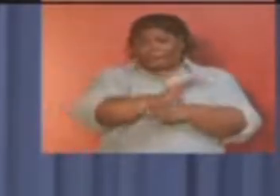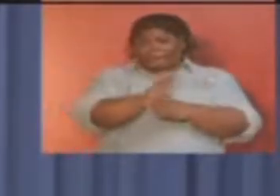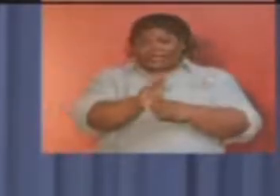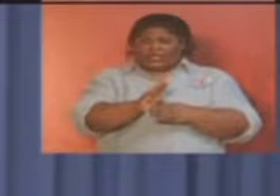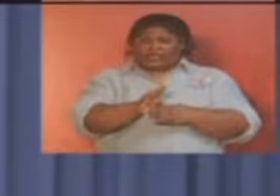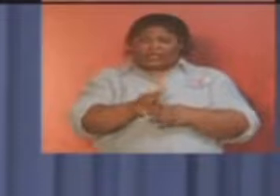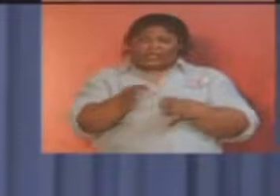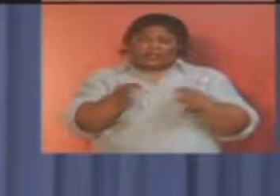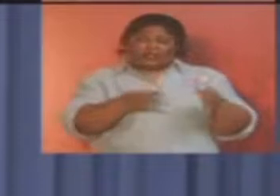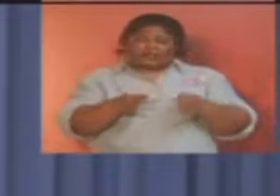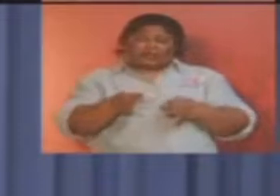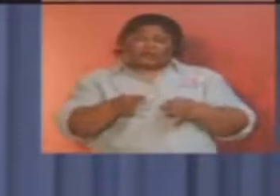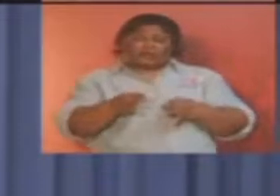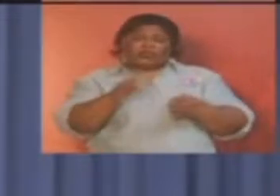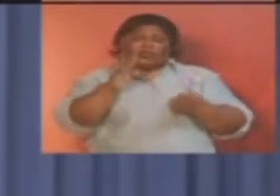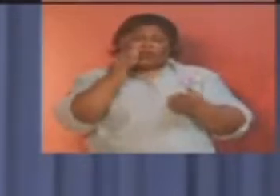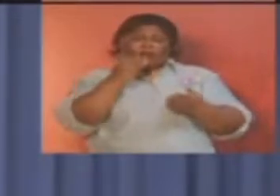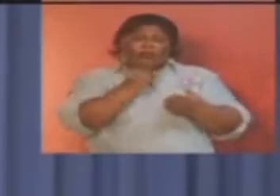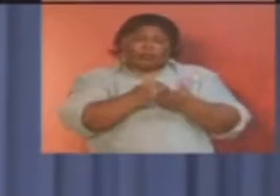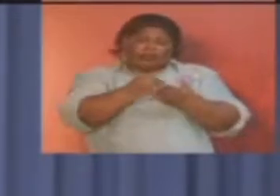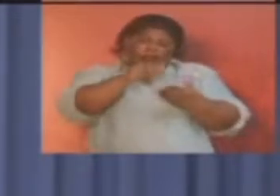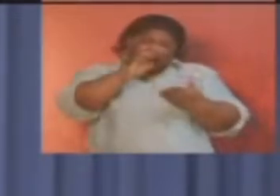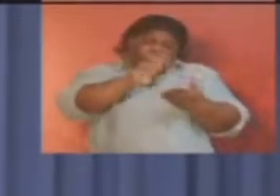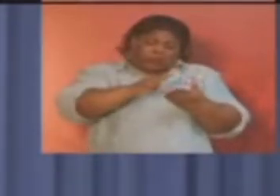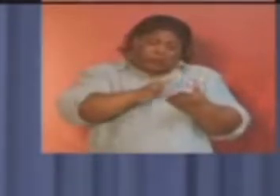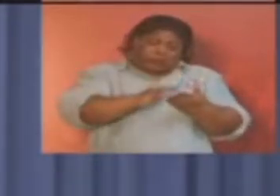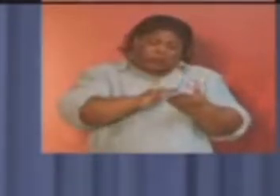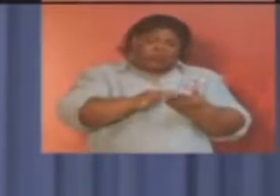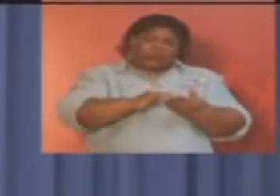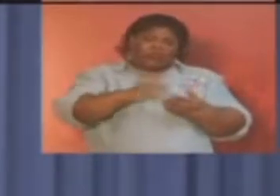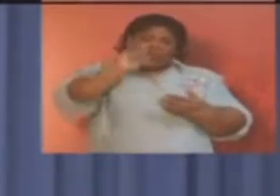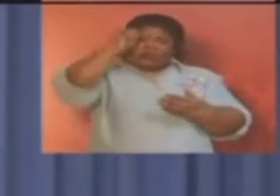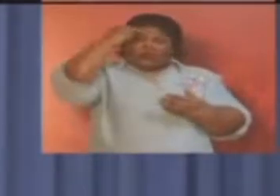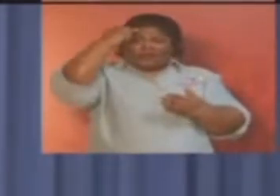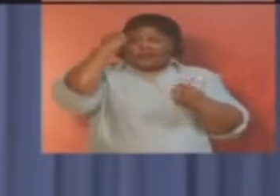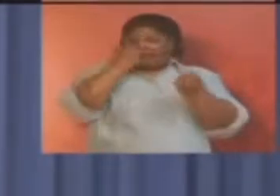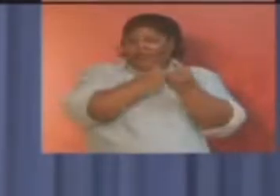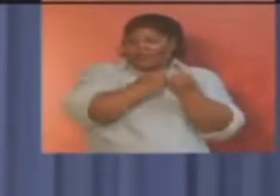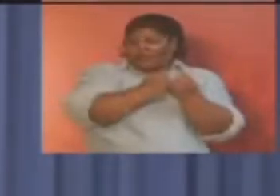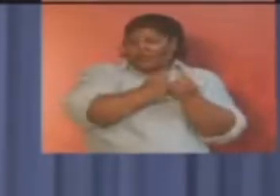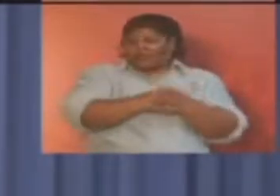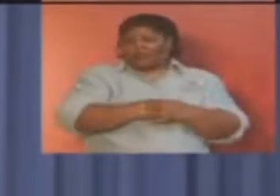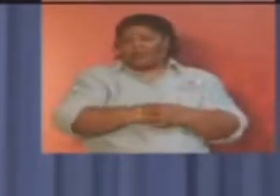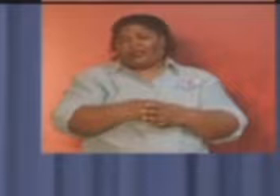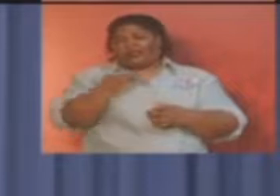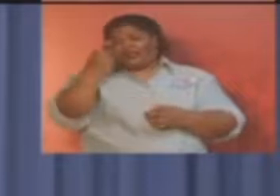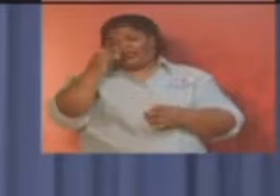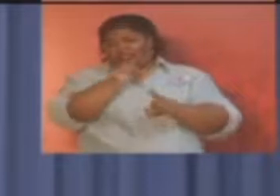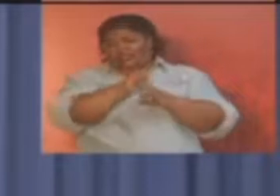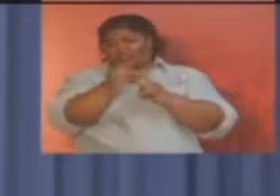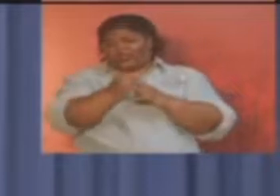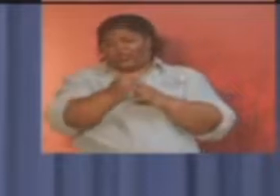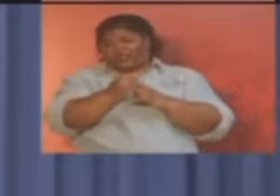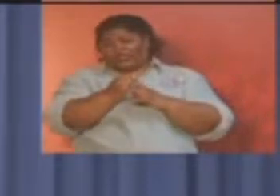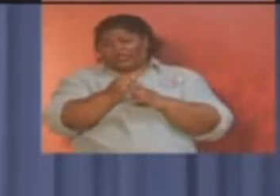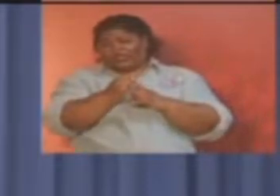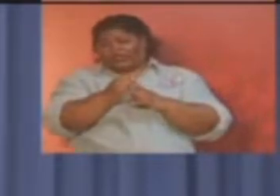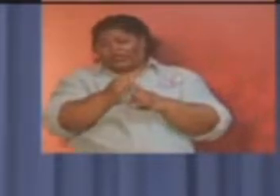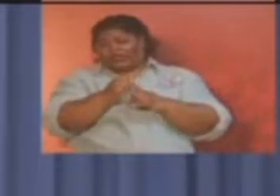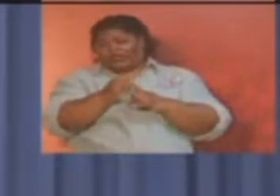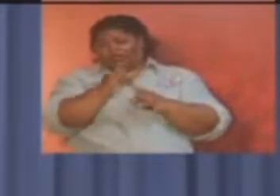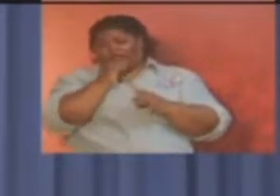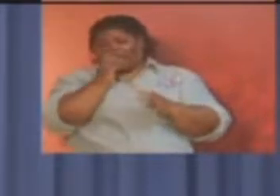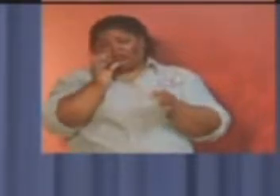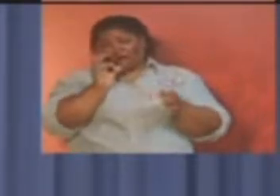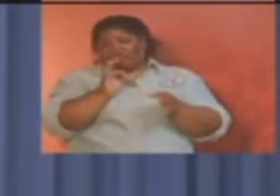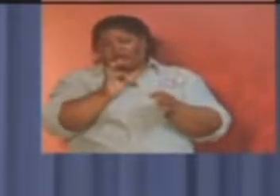run out of money. The government is helping in some way or not helping. But understand that this is not a perfect situation. And it's a